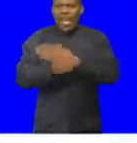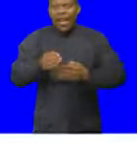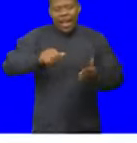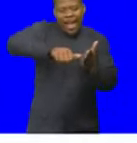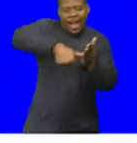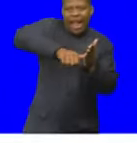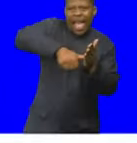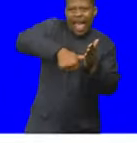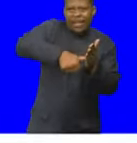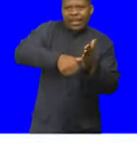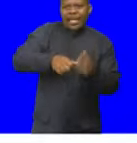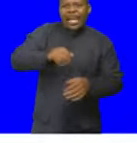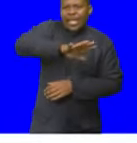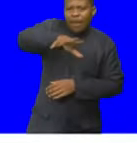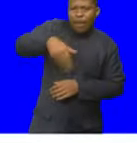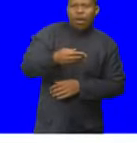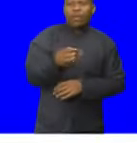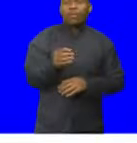bang